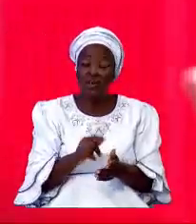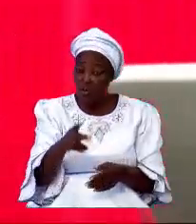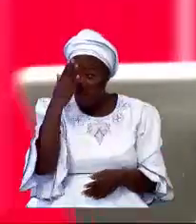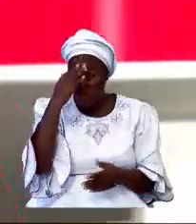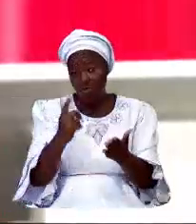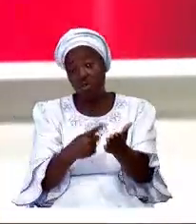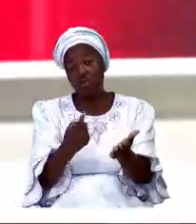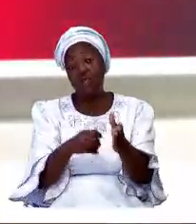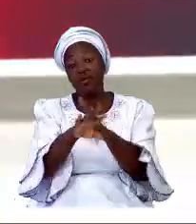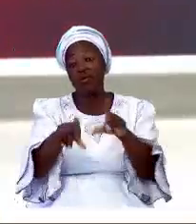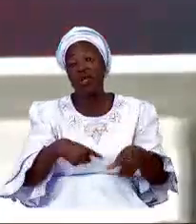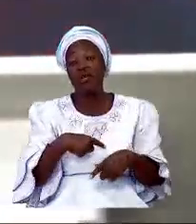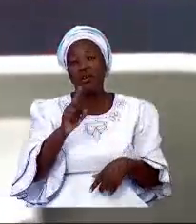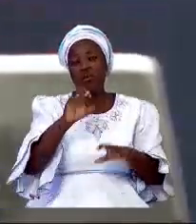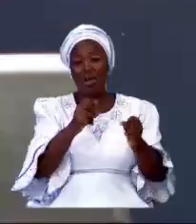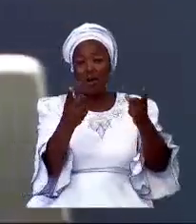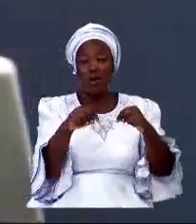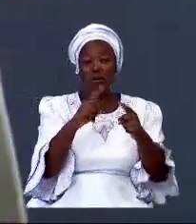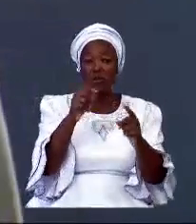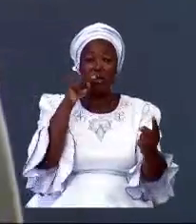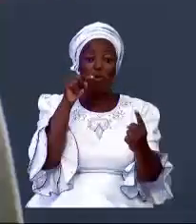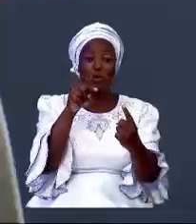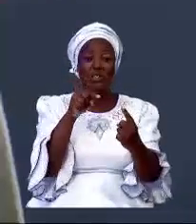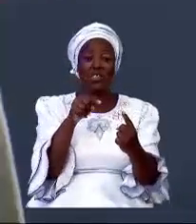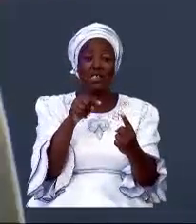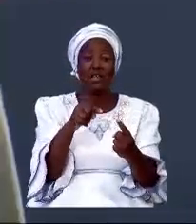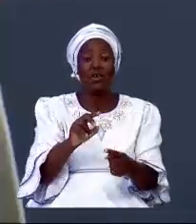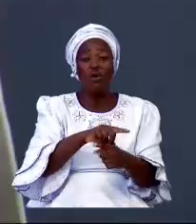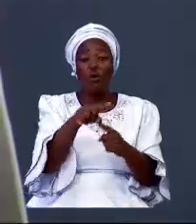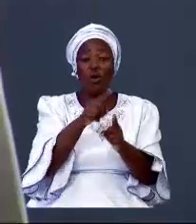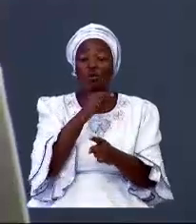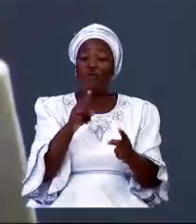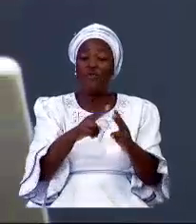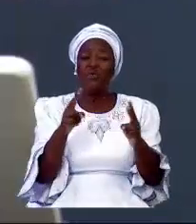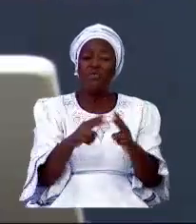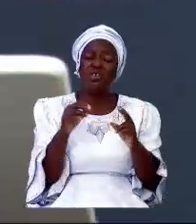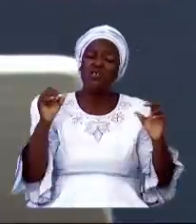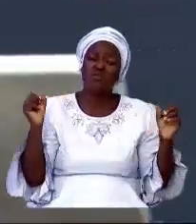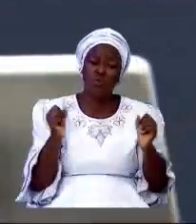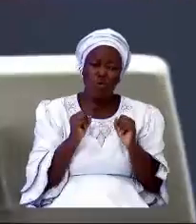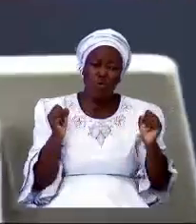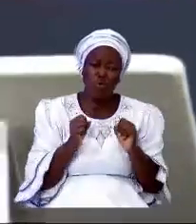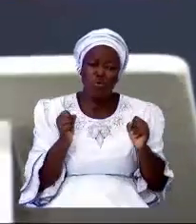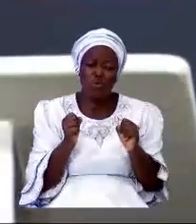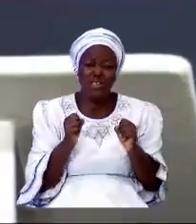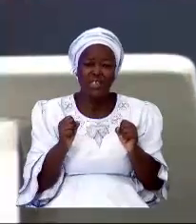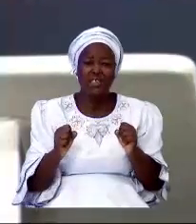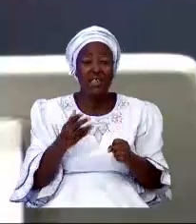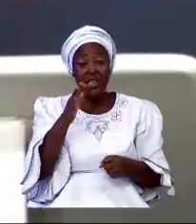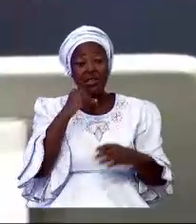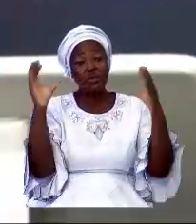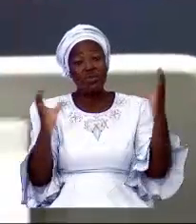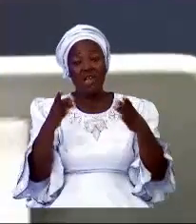excitement, no courage. You know, sometimes in your life, you can come to a point when